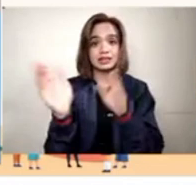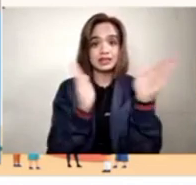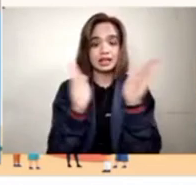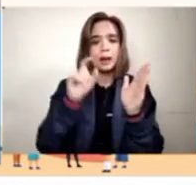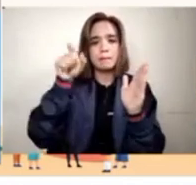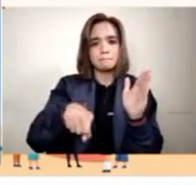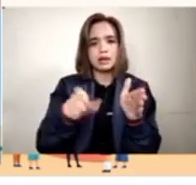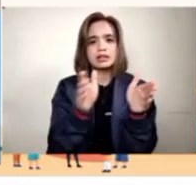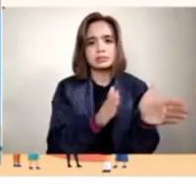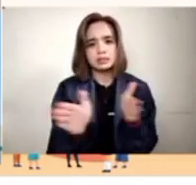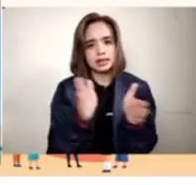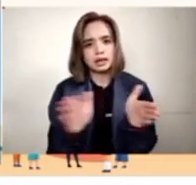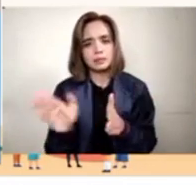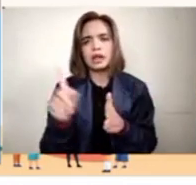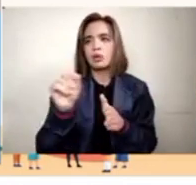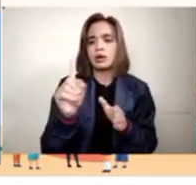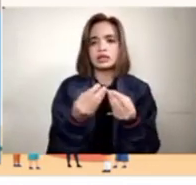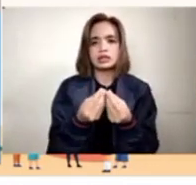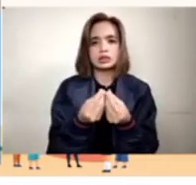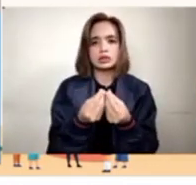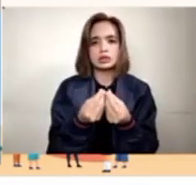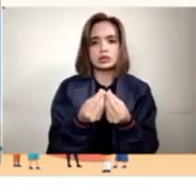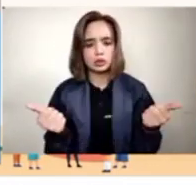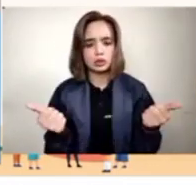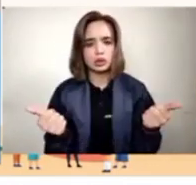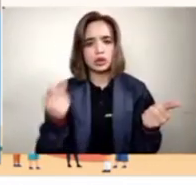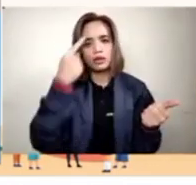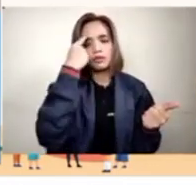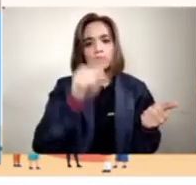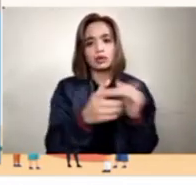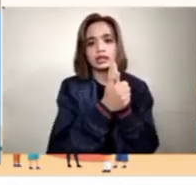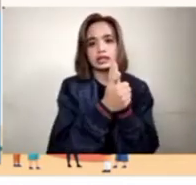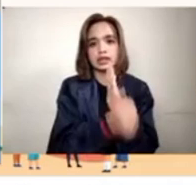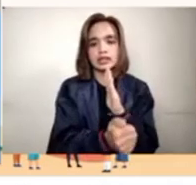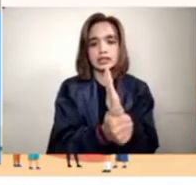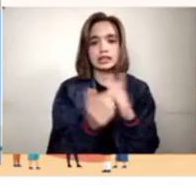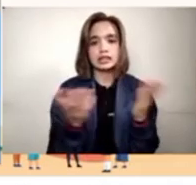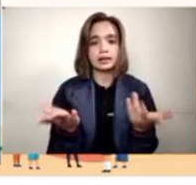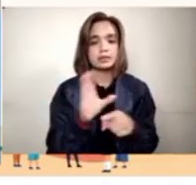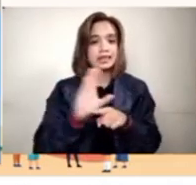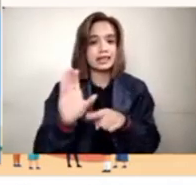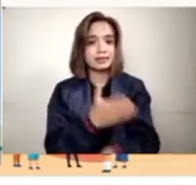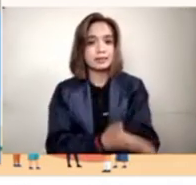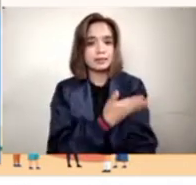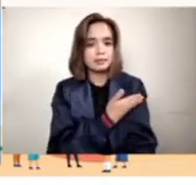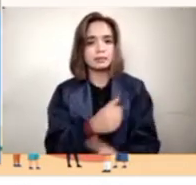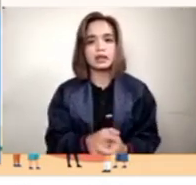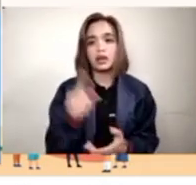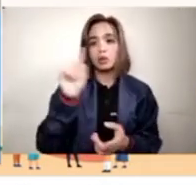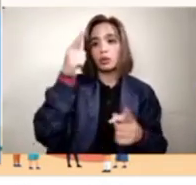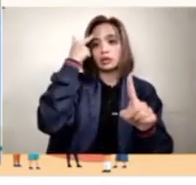should plan and provide L&D interventions that target the expected competencies in